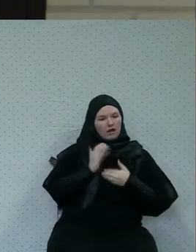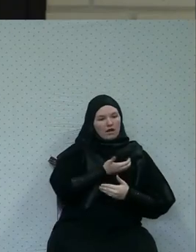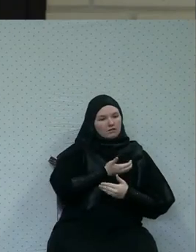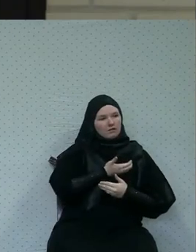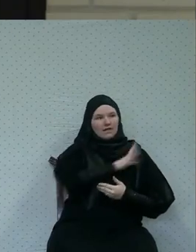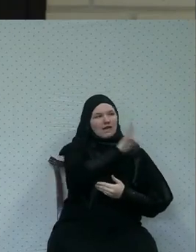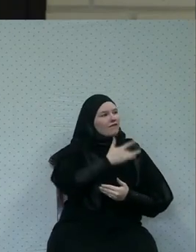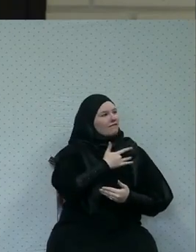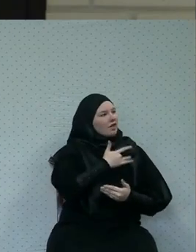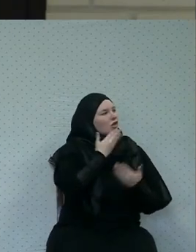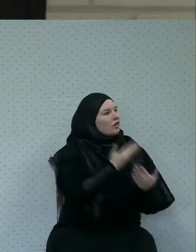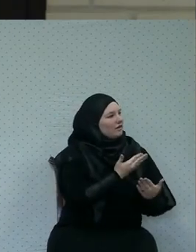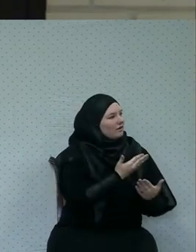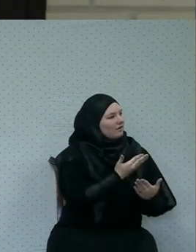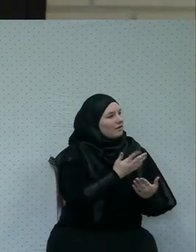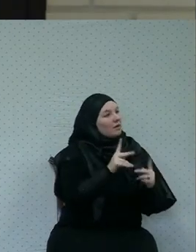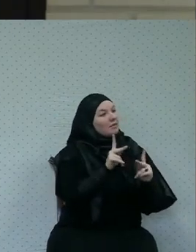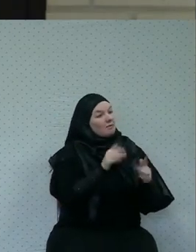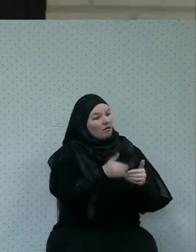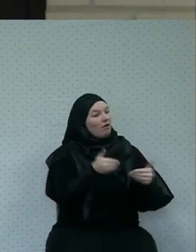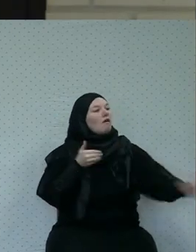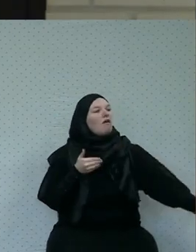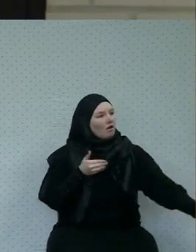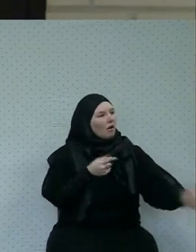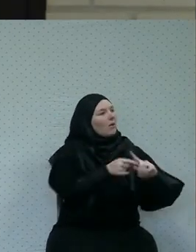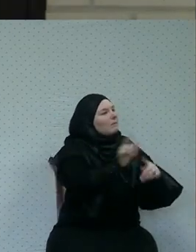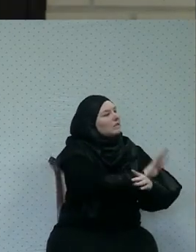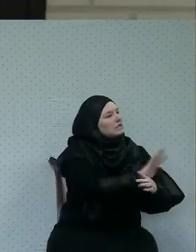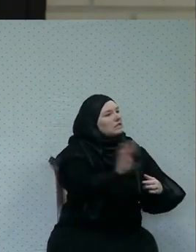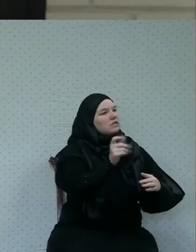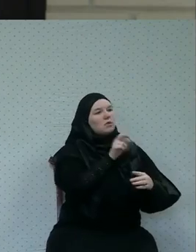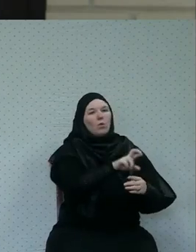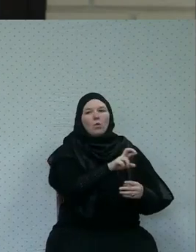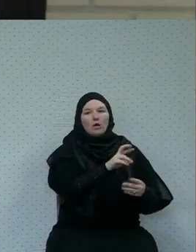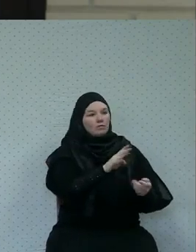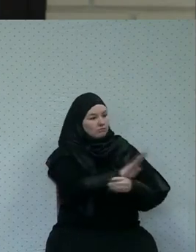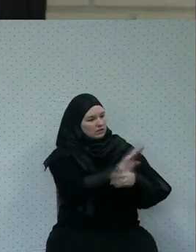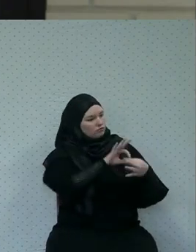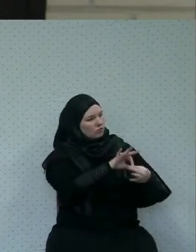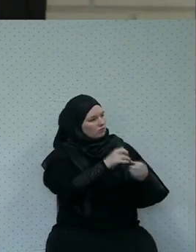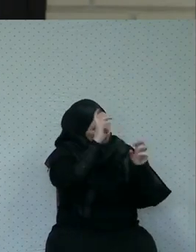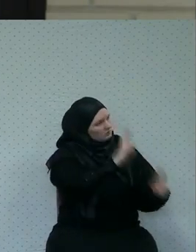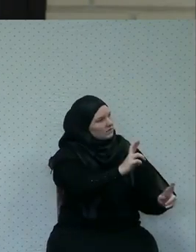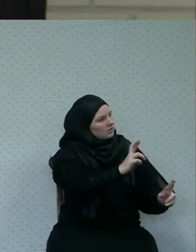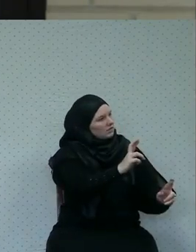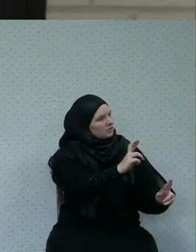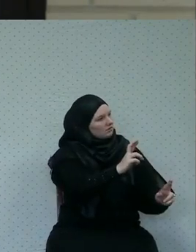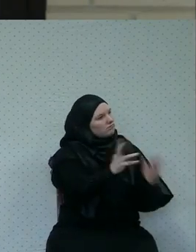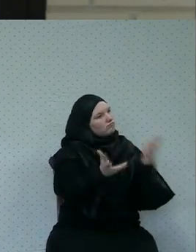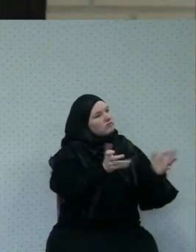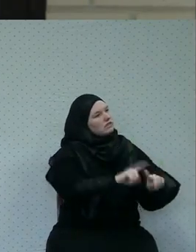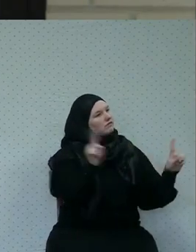those that we have a distance, socially or business-wise or in any other way, we deal with them very